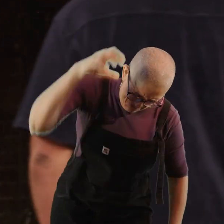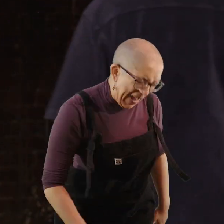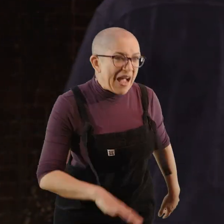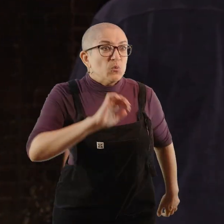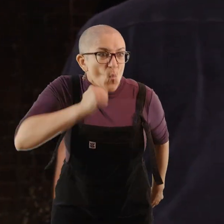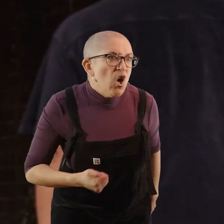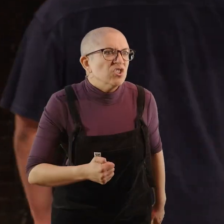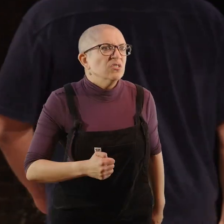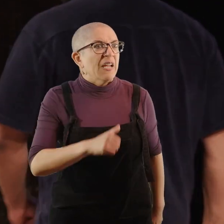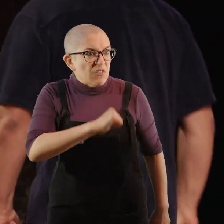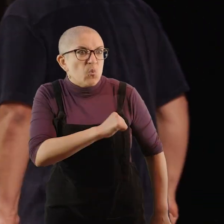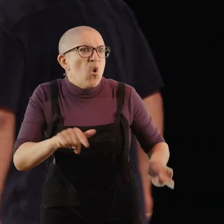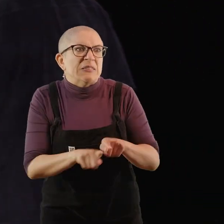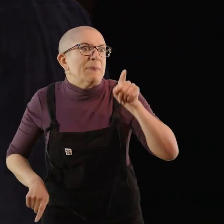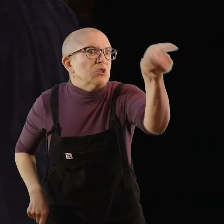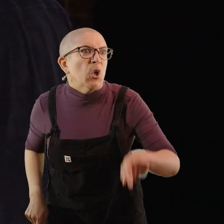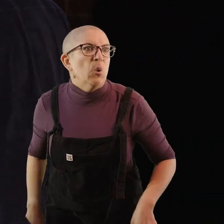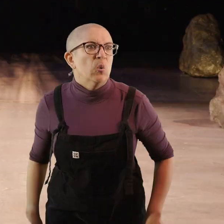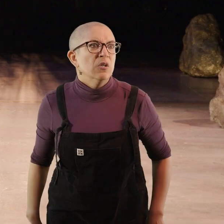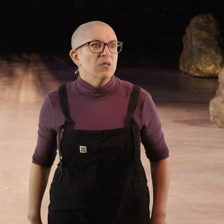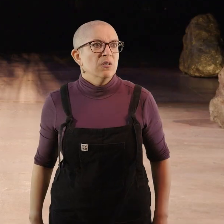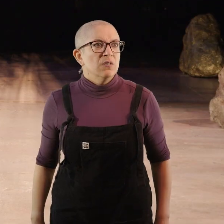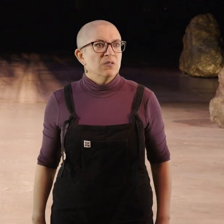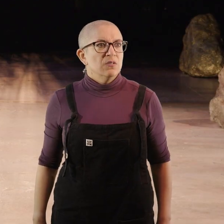so sworn as you have done to this.